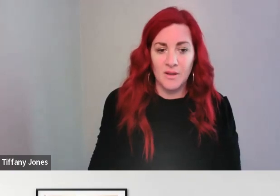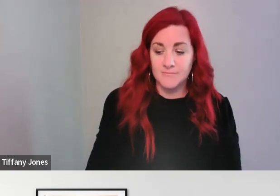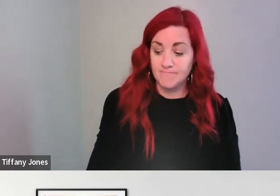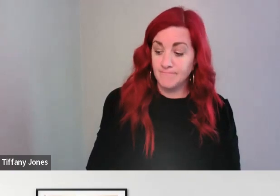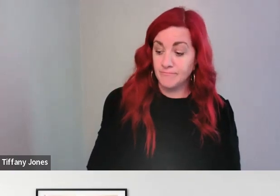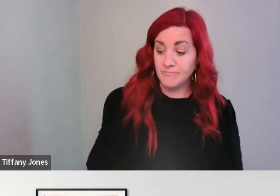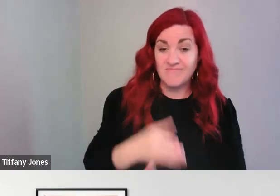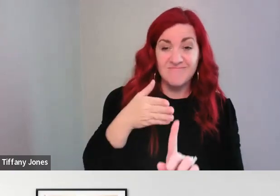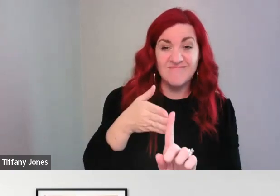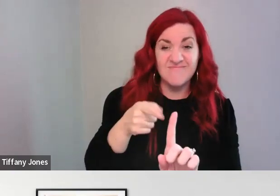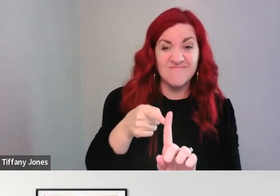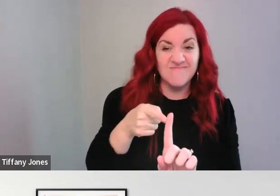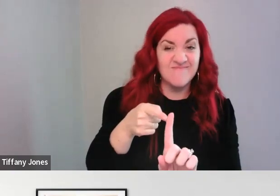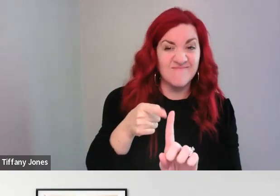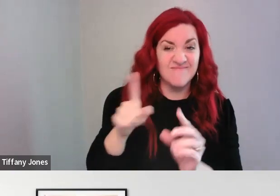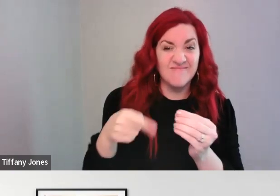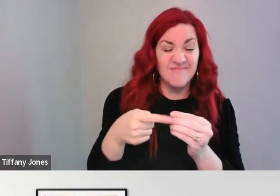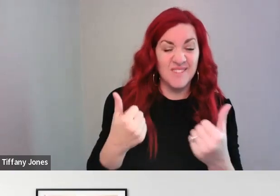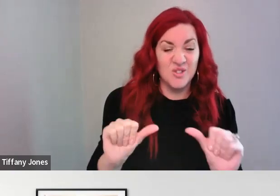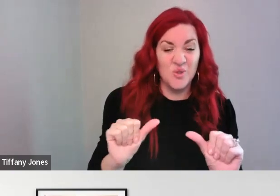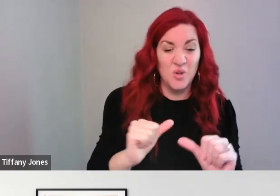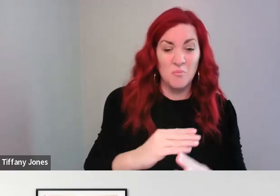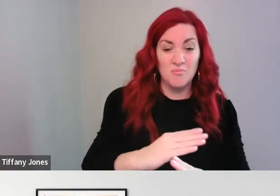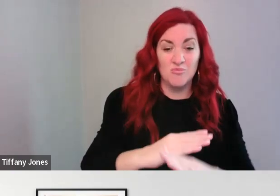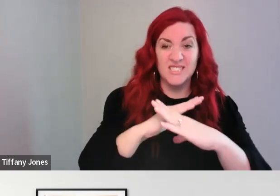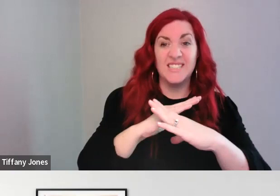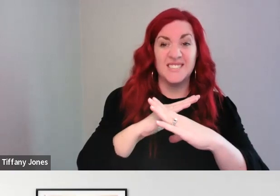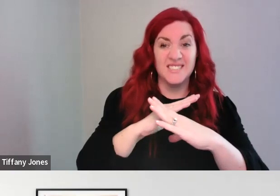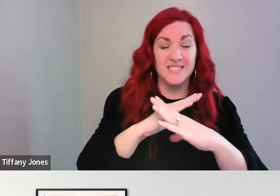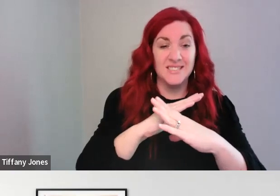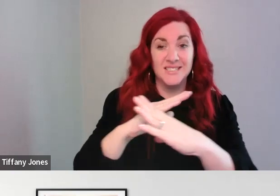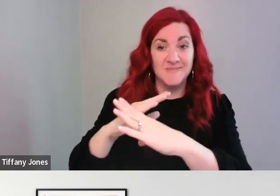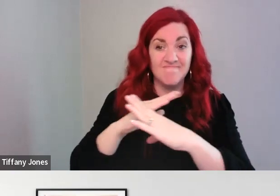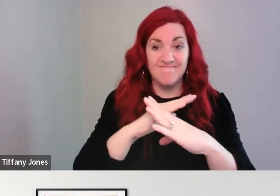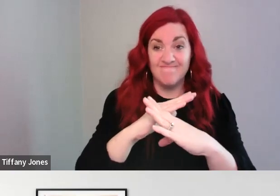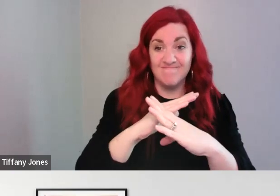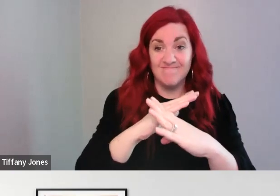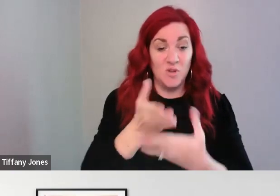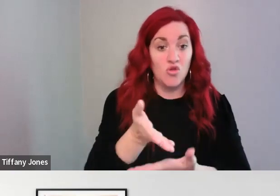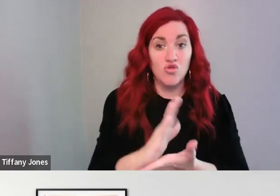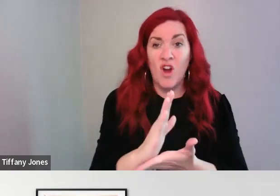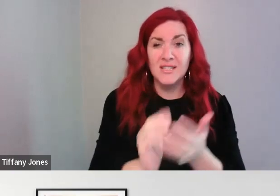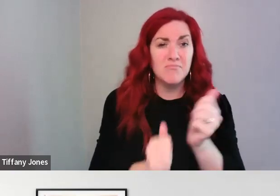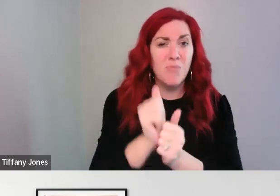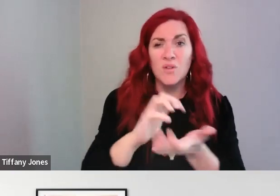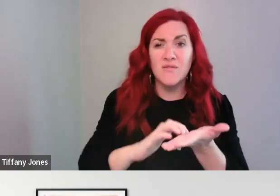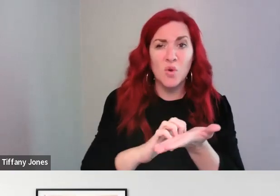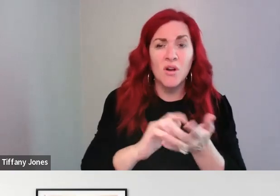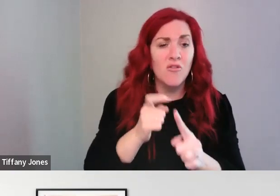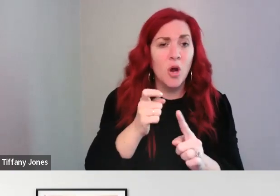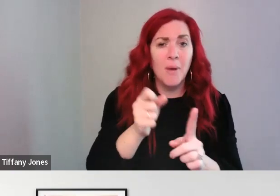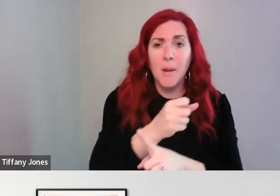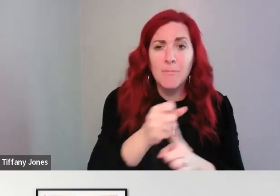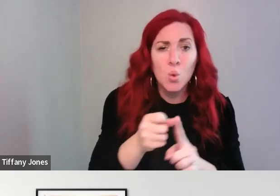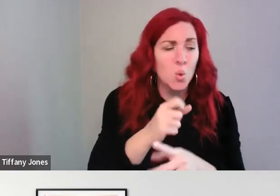it's about, trying to protect the rights of those who are most vulnerable from abuse and